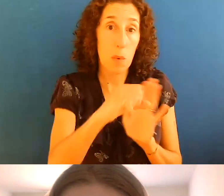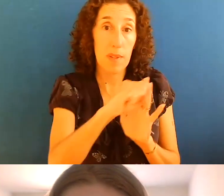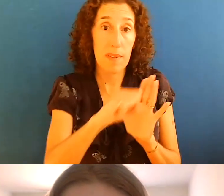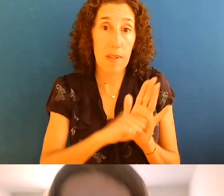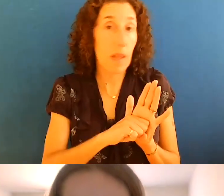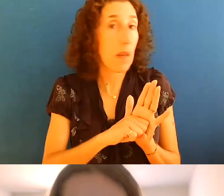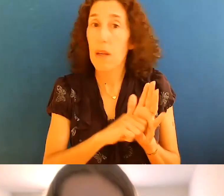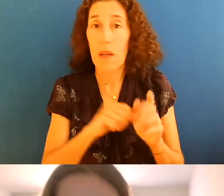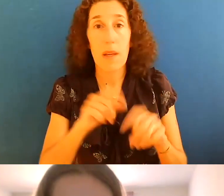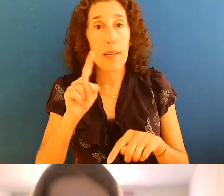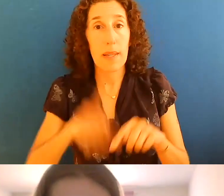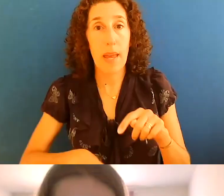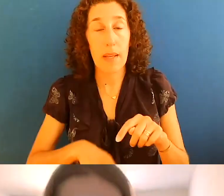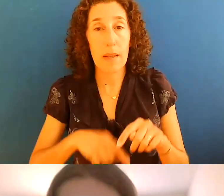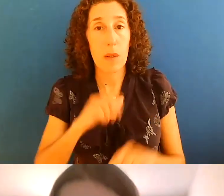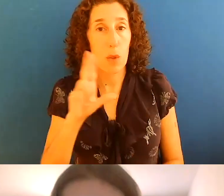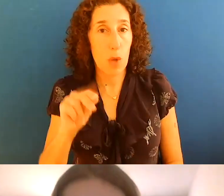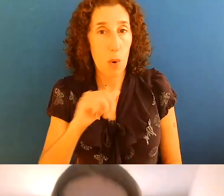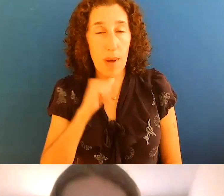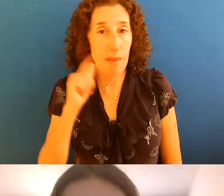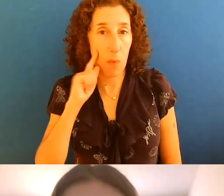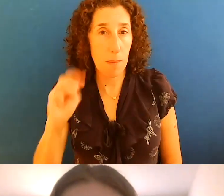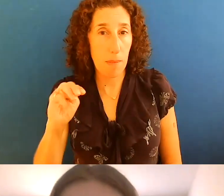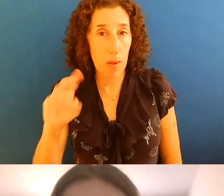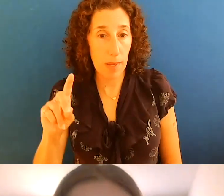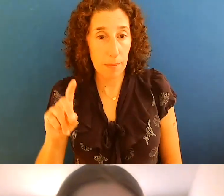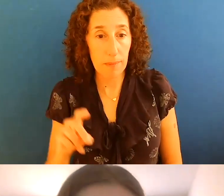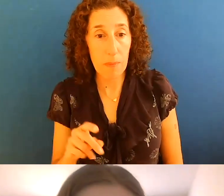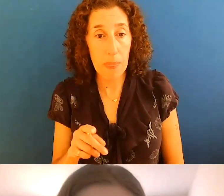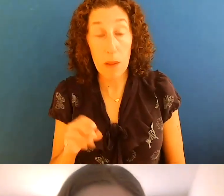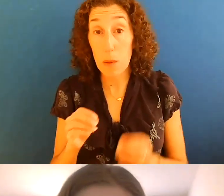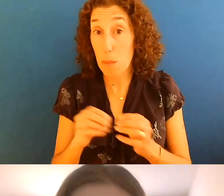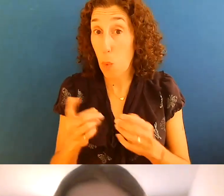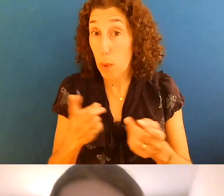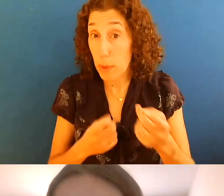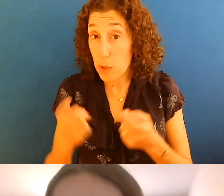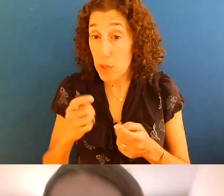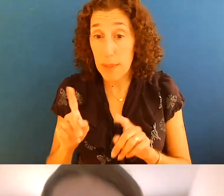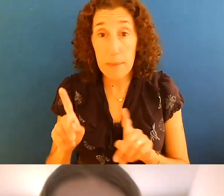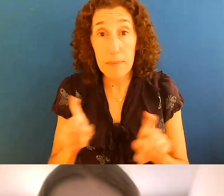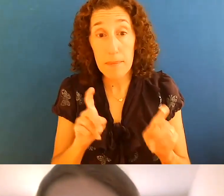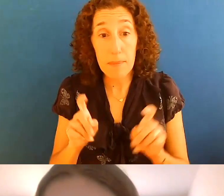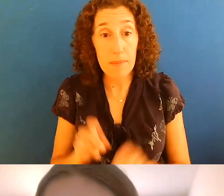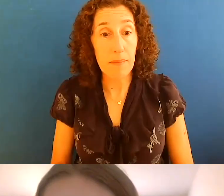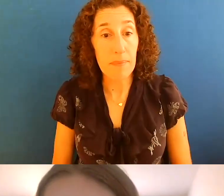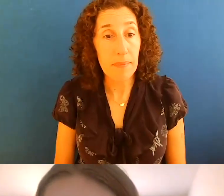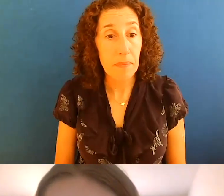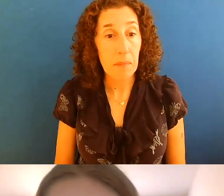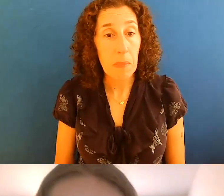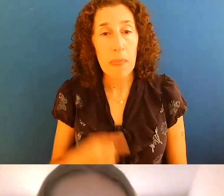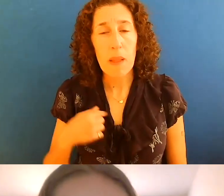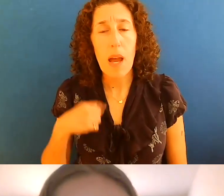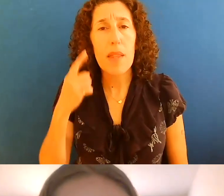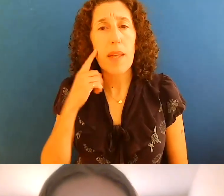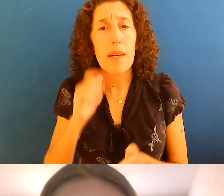that was the only question. Did I miss anything before I turn it over to you for real, Grace? I'm sorry, I didn't see that come in. think that was the only question we